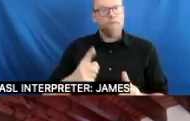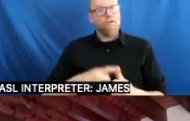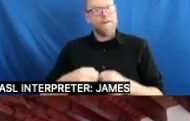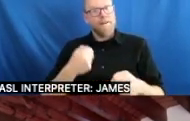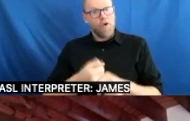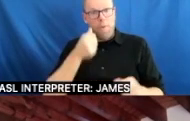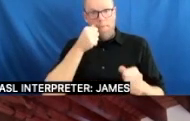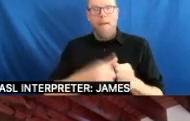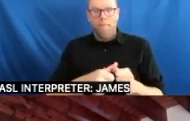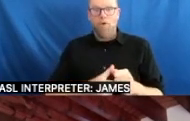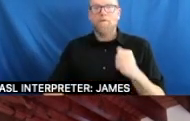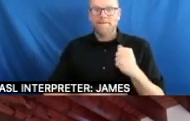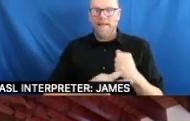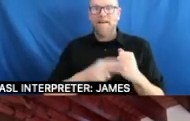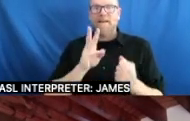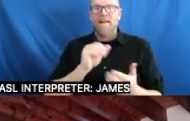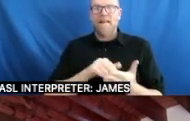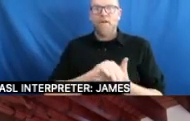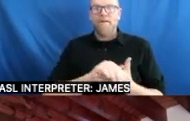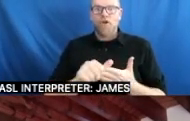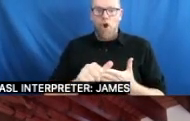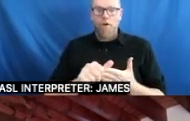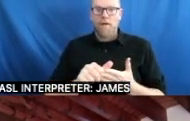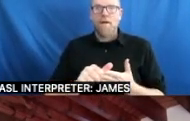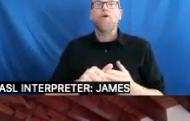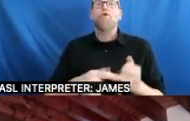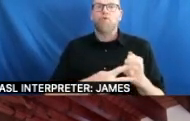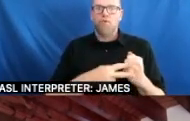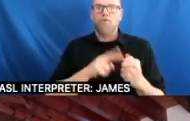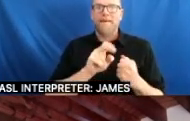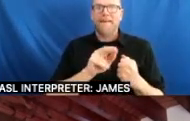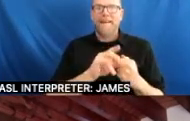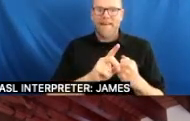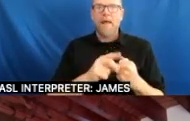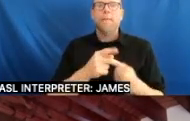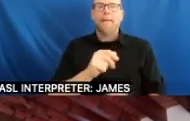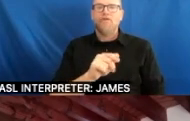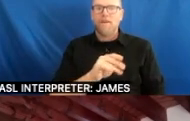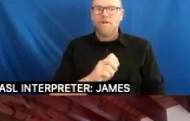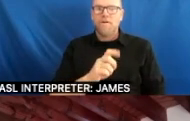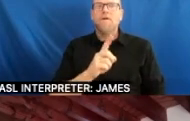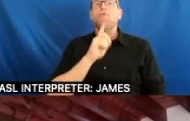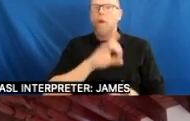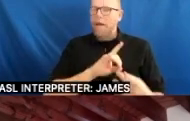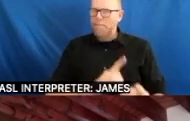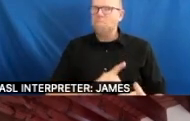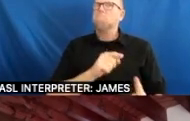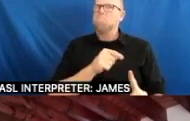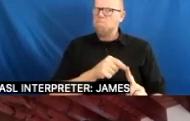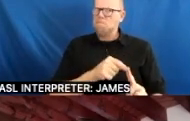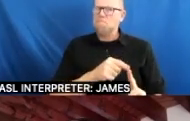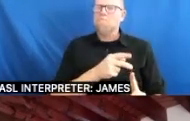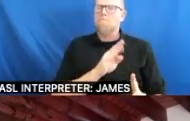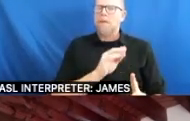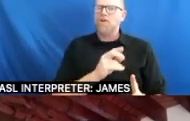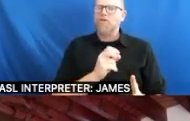$6,000 retained patronage that was on the books and held by the co-op, but is Bashful's property. So